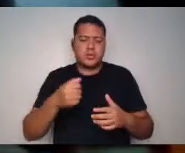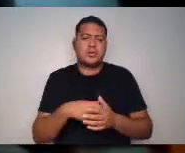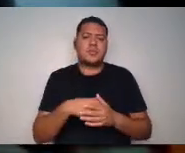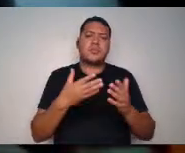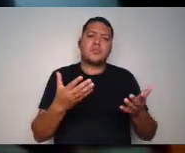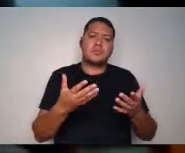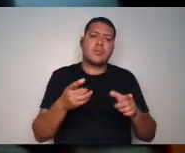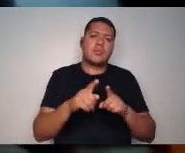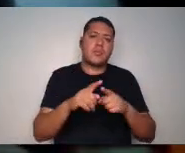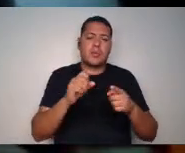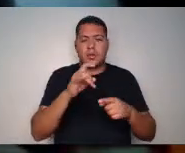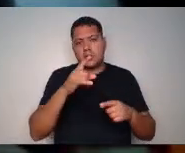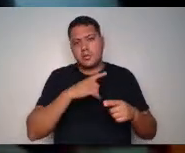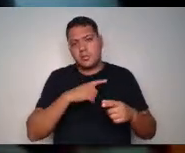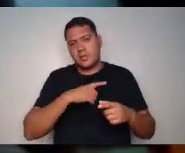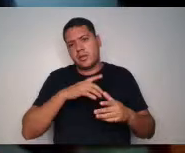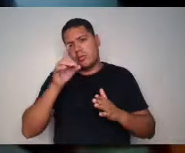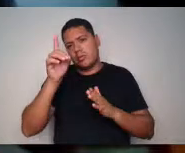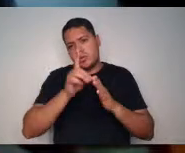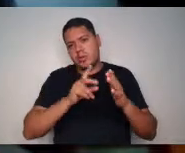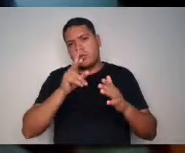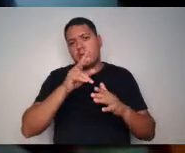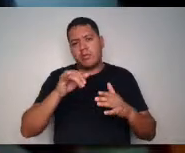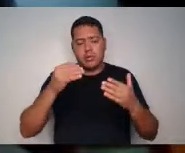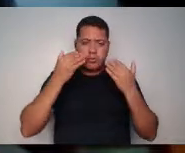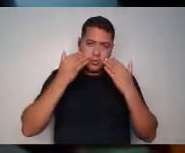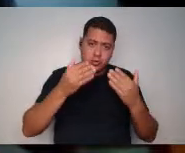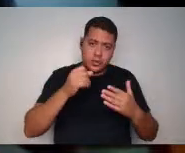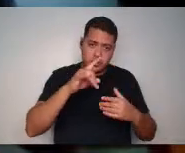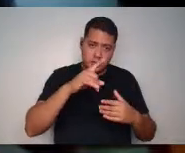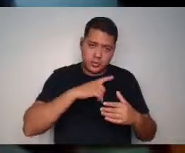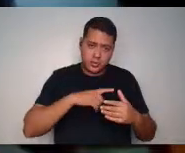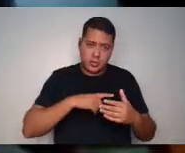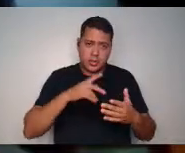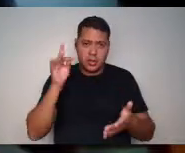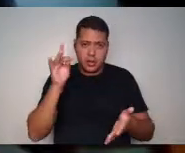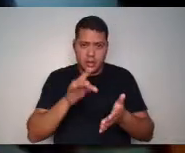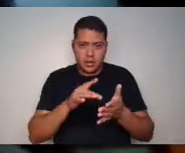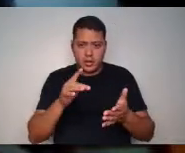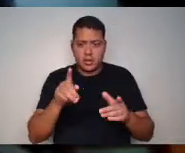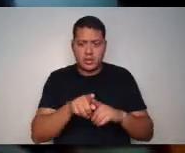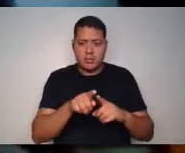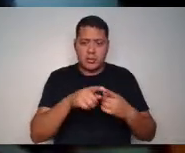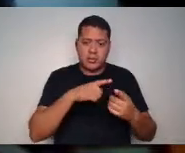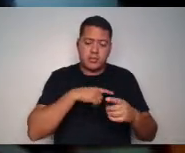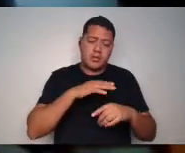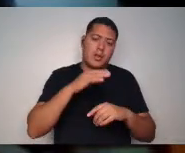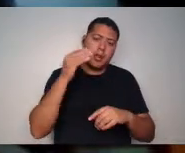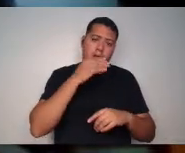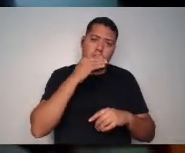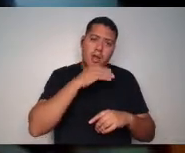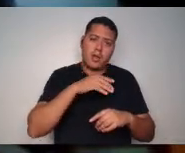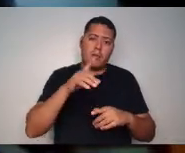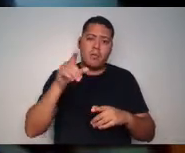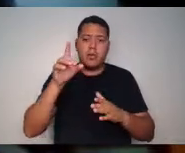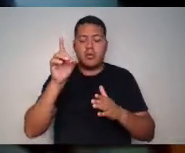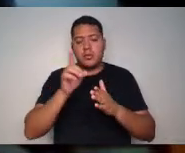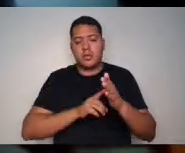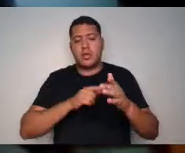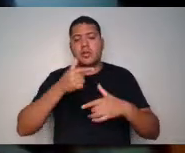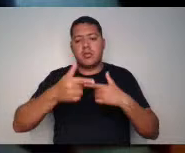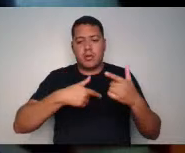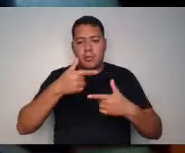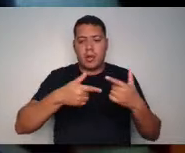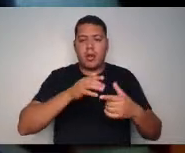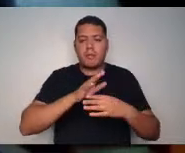too. So, and this will be reflected, is advancing much faster than the law, and the law is